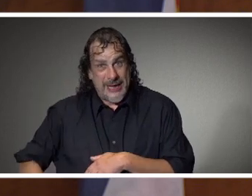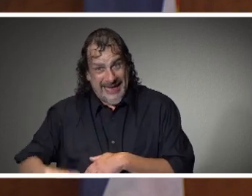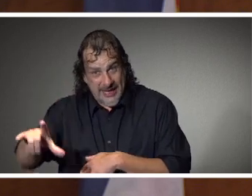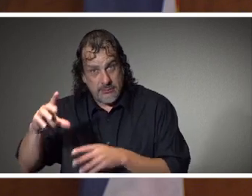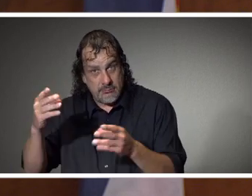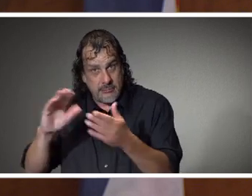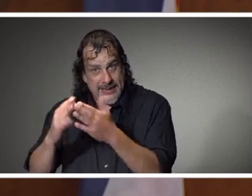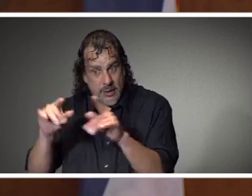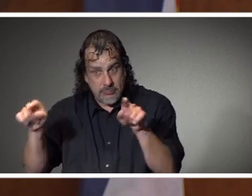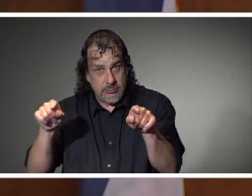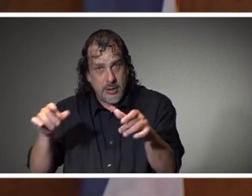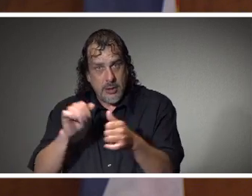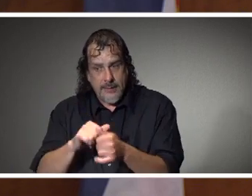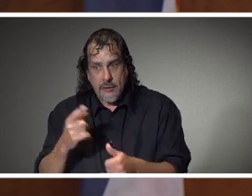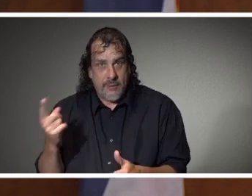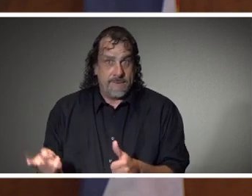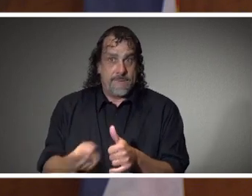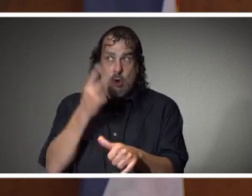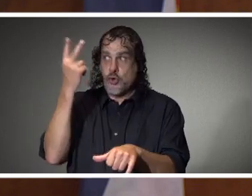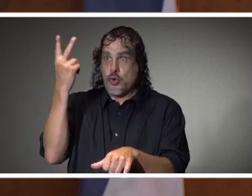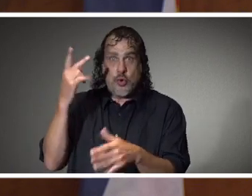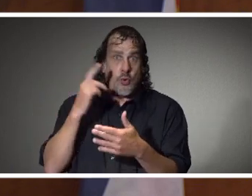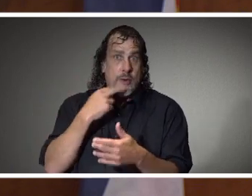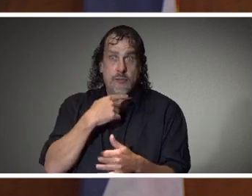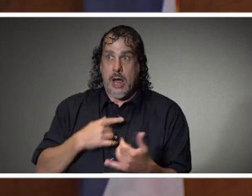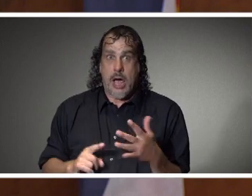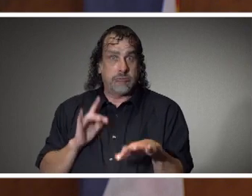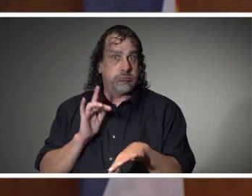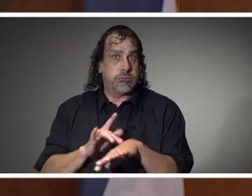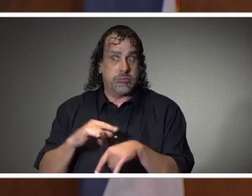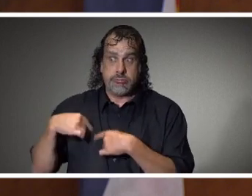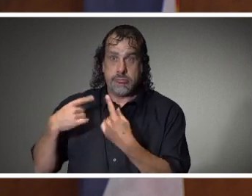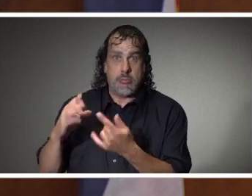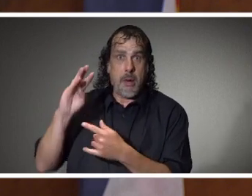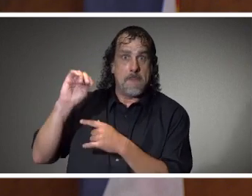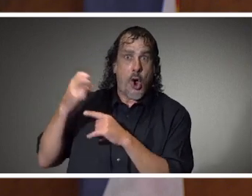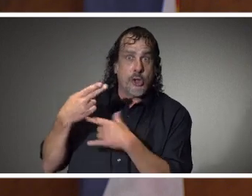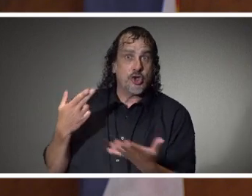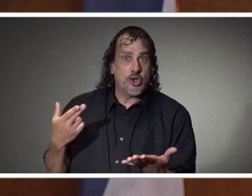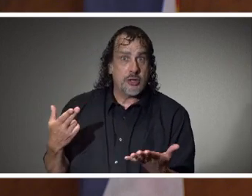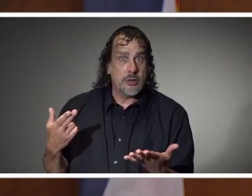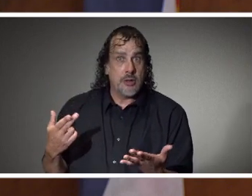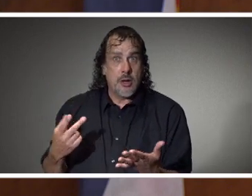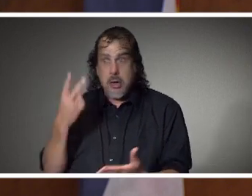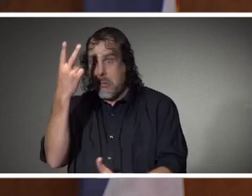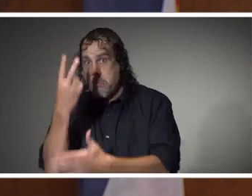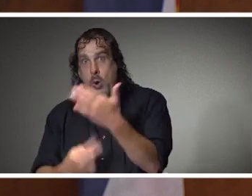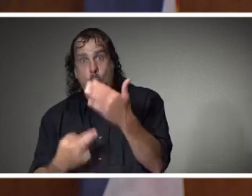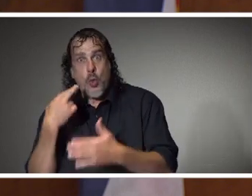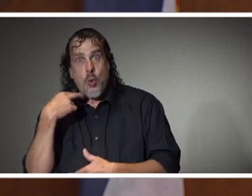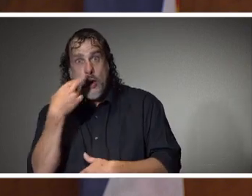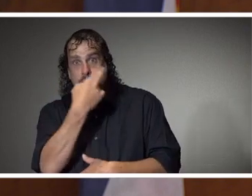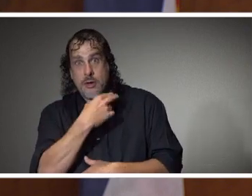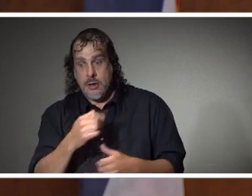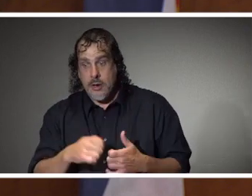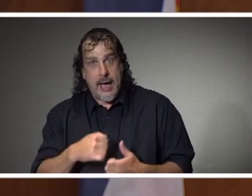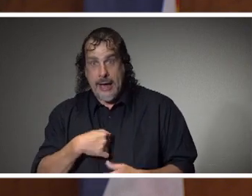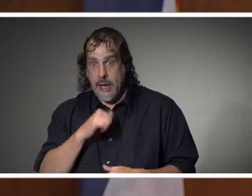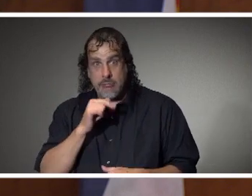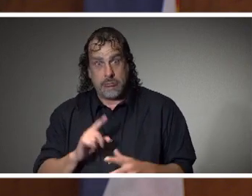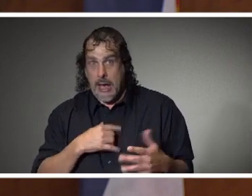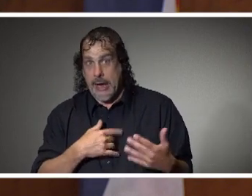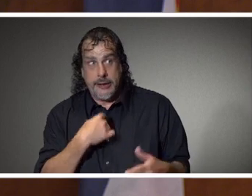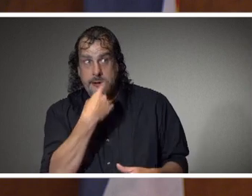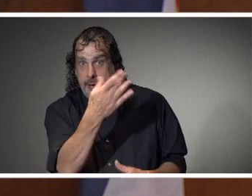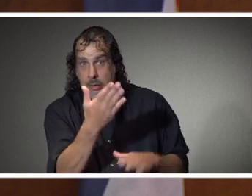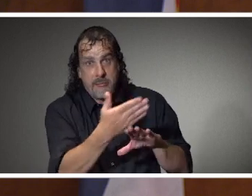the first 2 restaurants I had been at since the 1st of March. And in both instances, and I didn't necessarily tell them I was coming either, but in